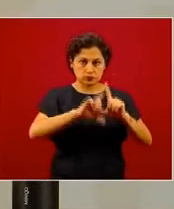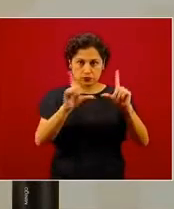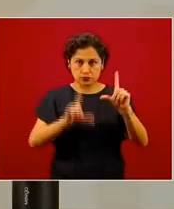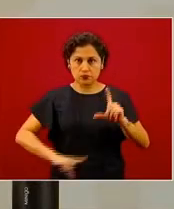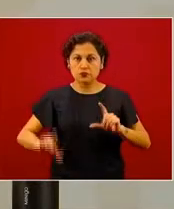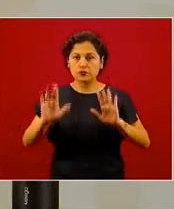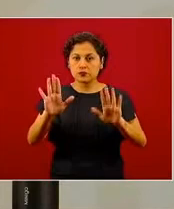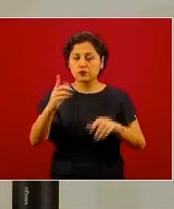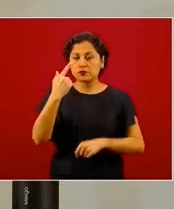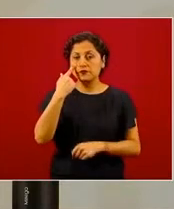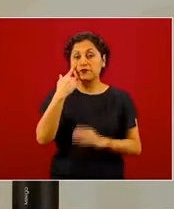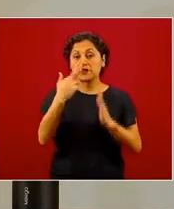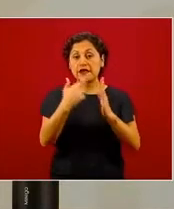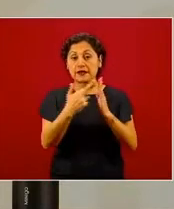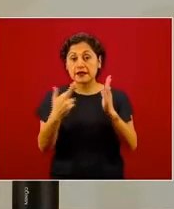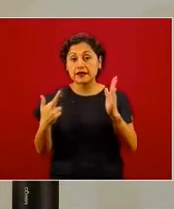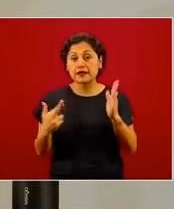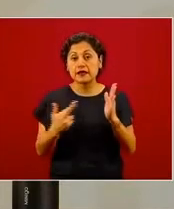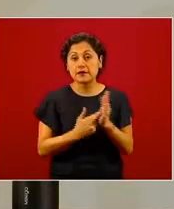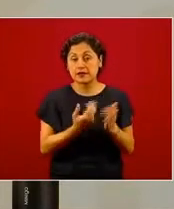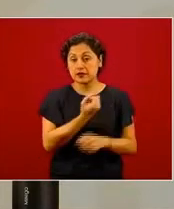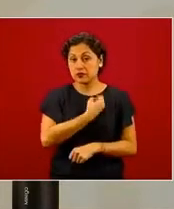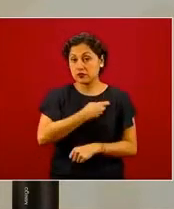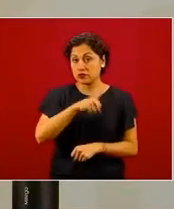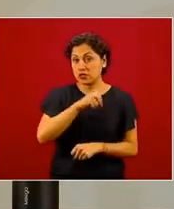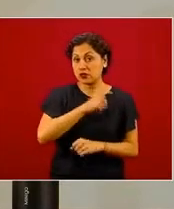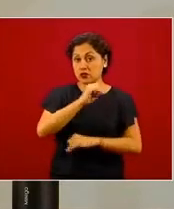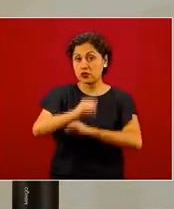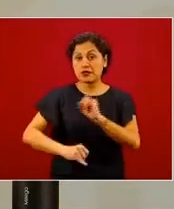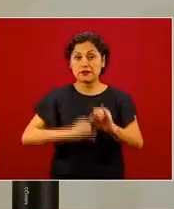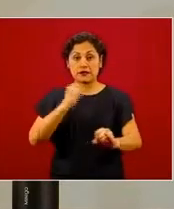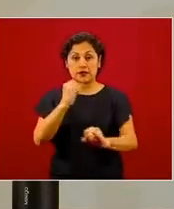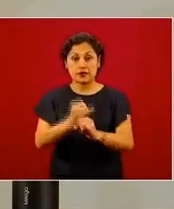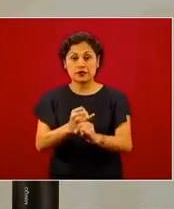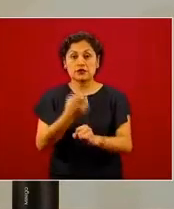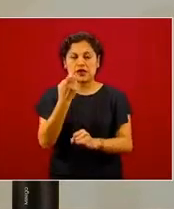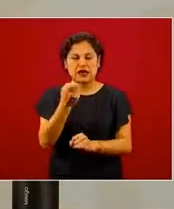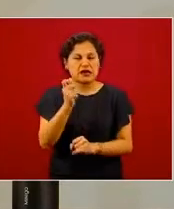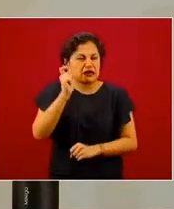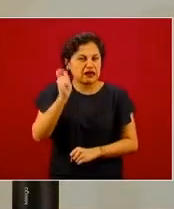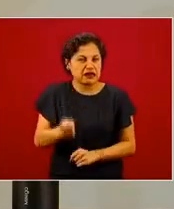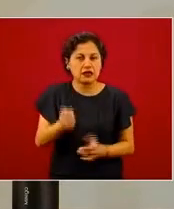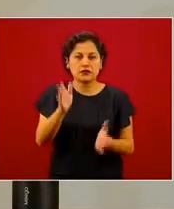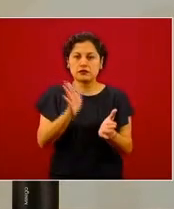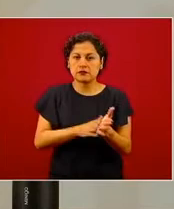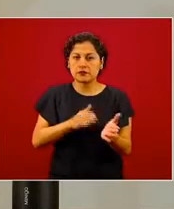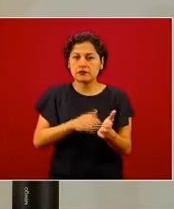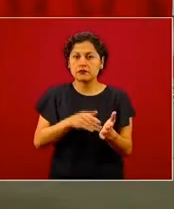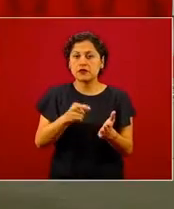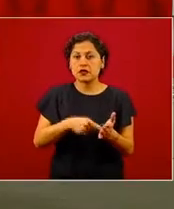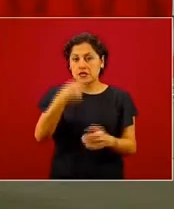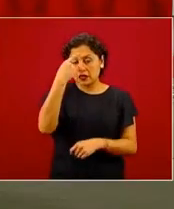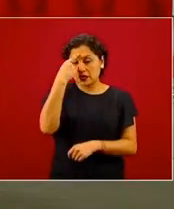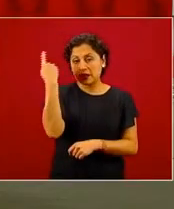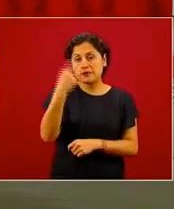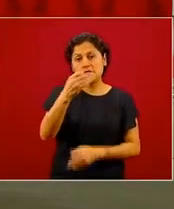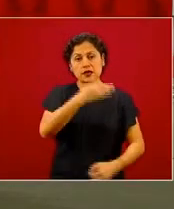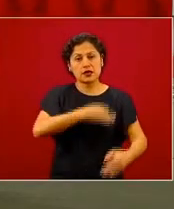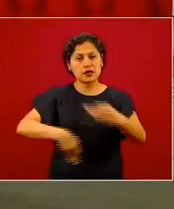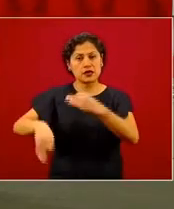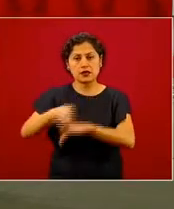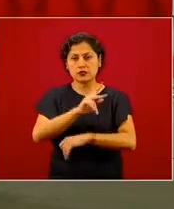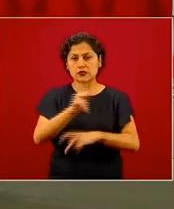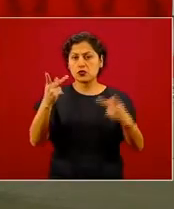So the International Health Regulation is a binding legal document for all members of